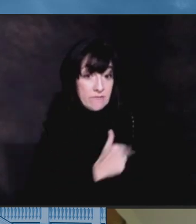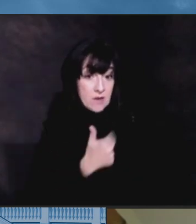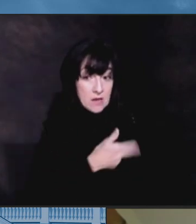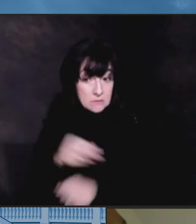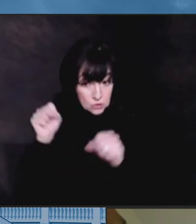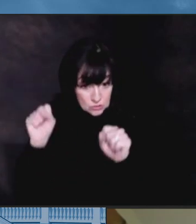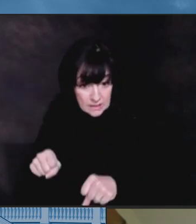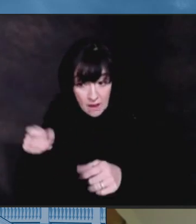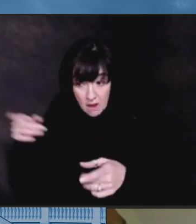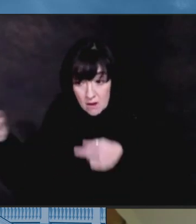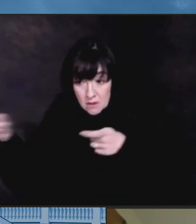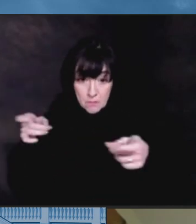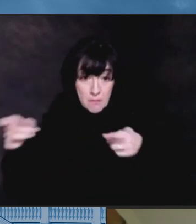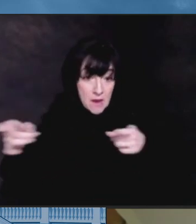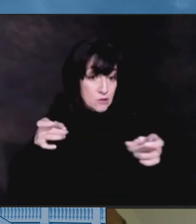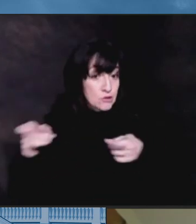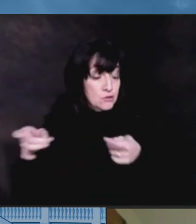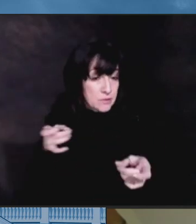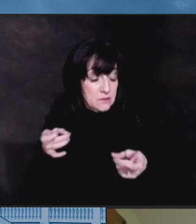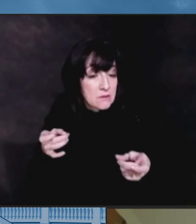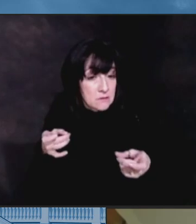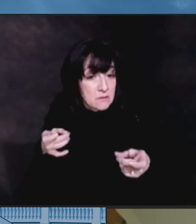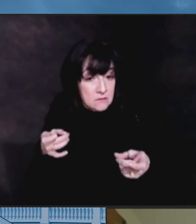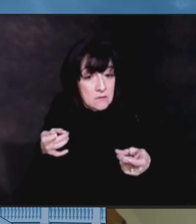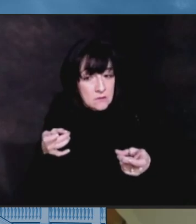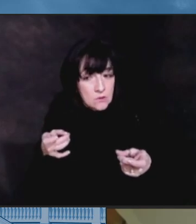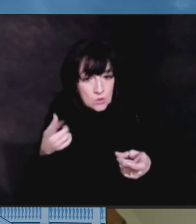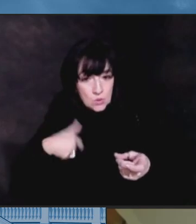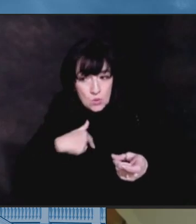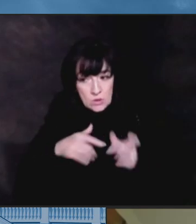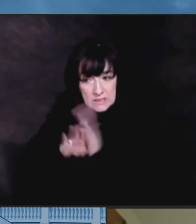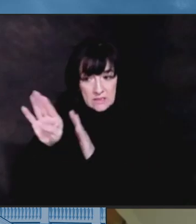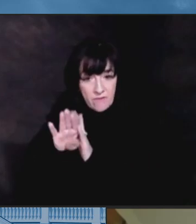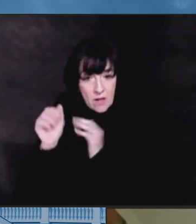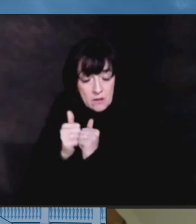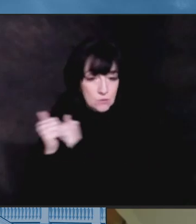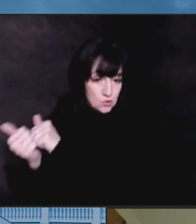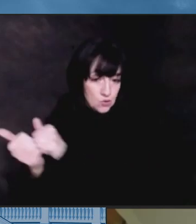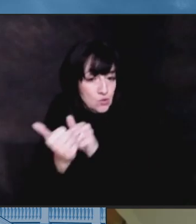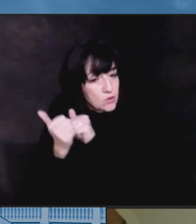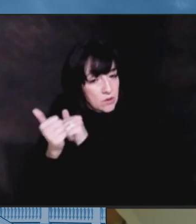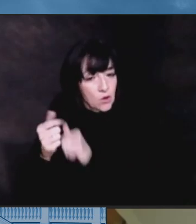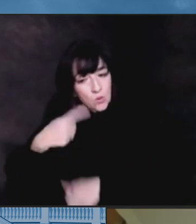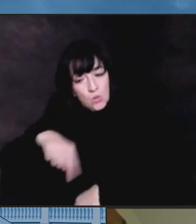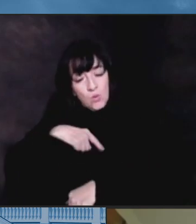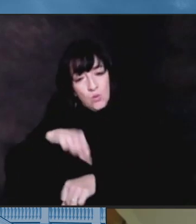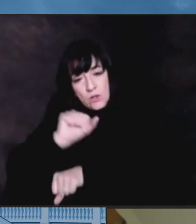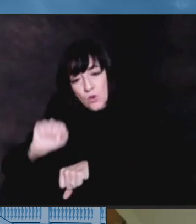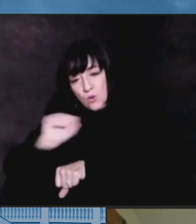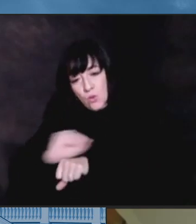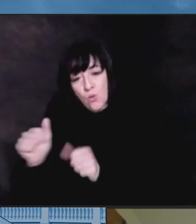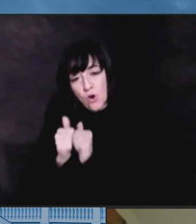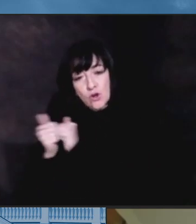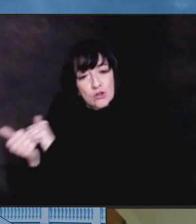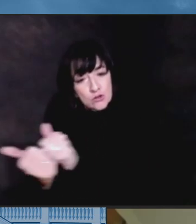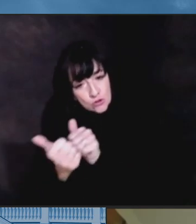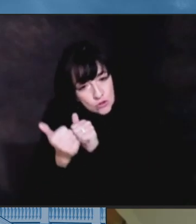and understanding that we develop together, and that we work on alternative care sites, as I